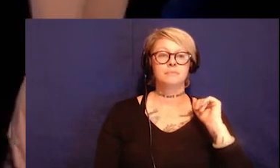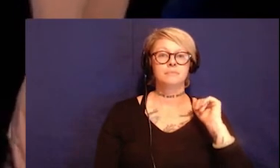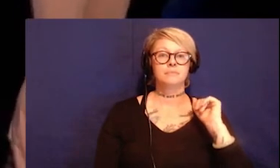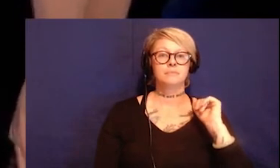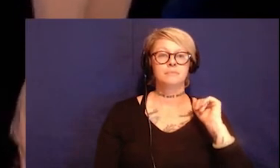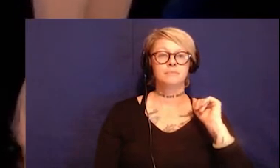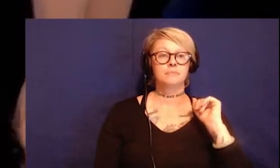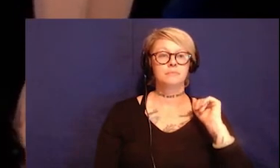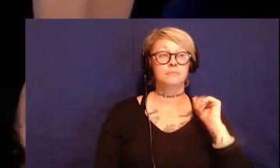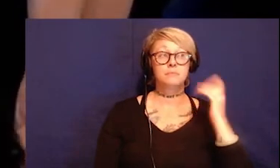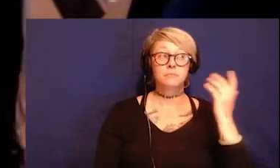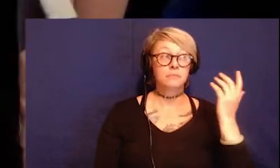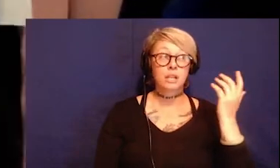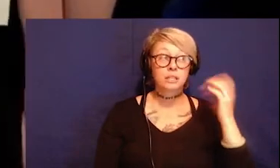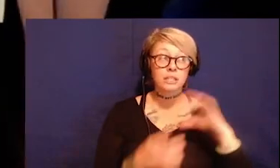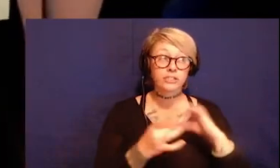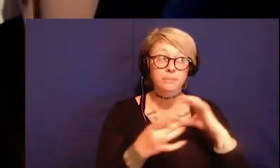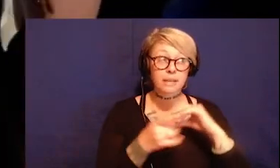So did she message you?